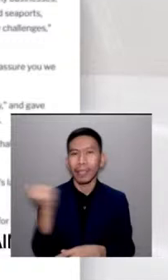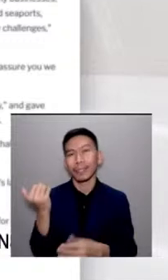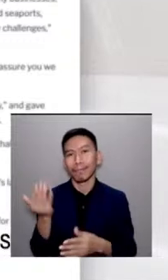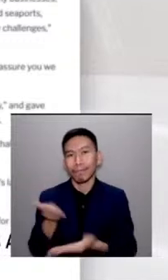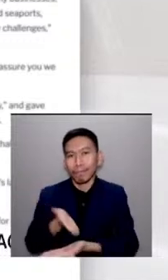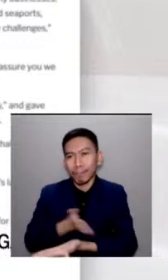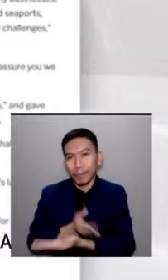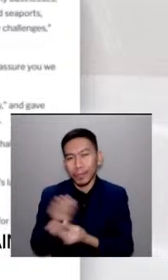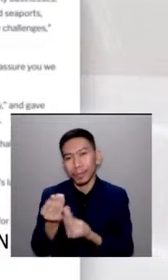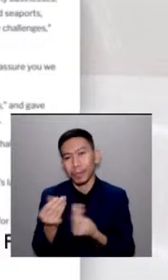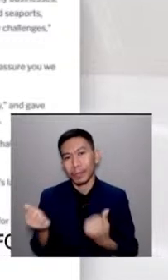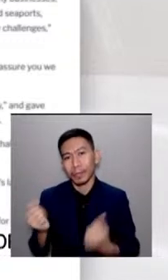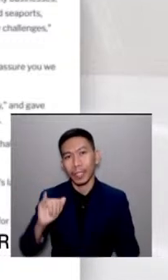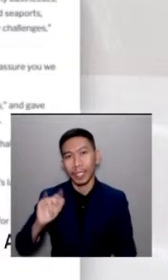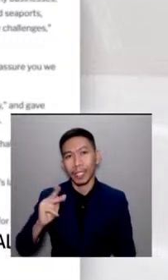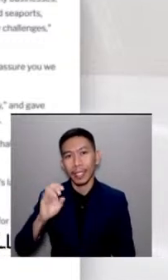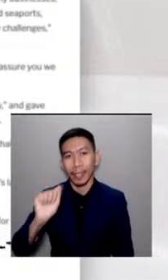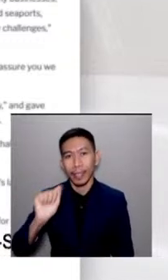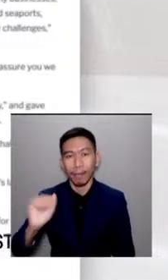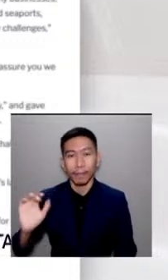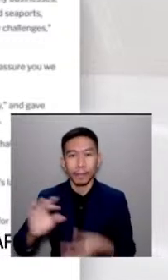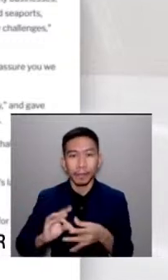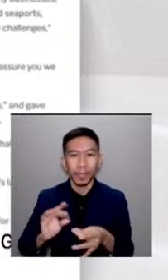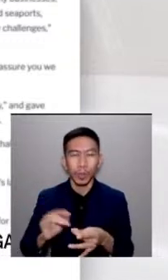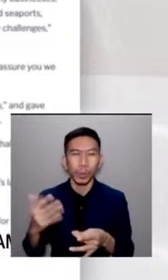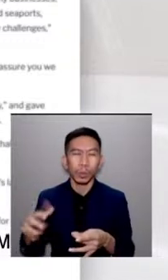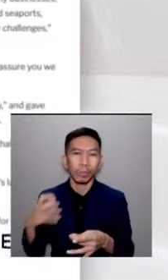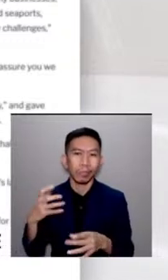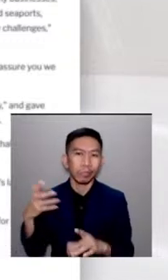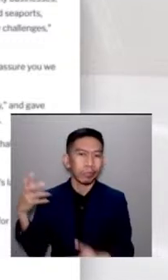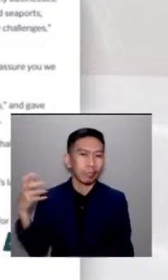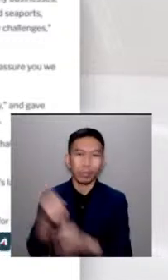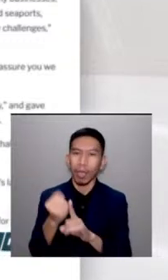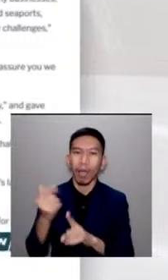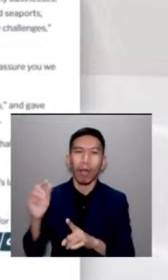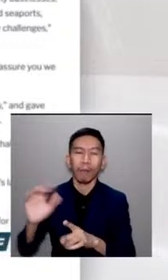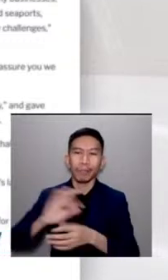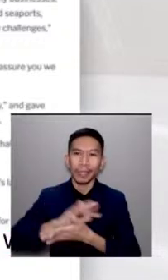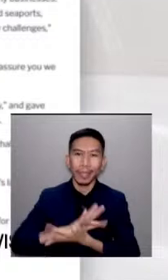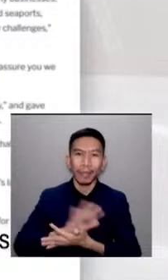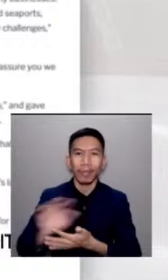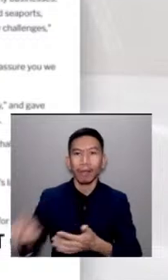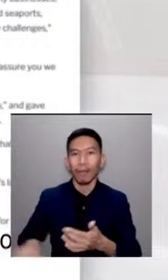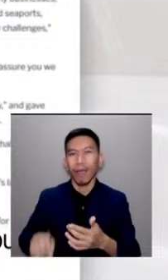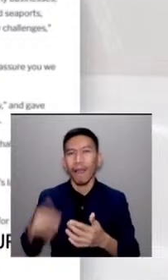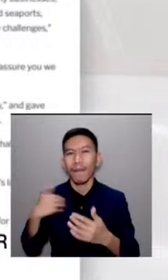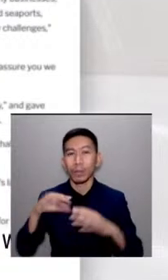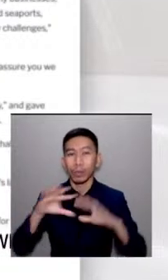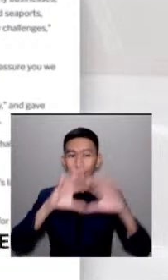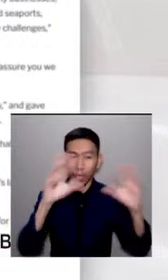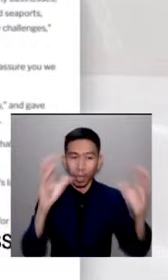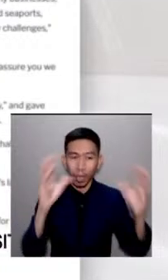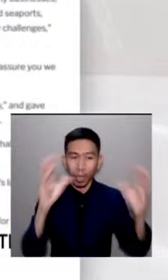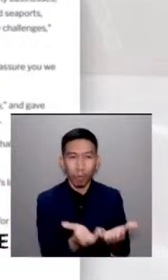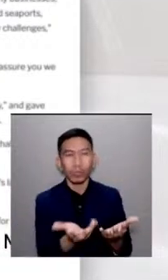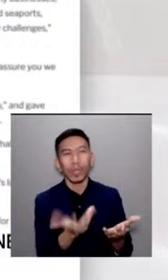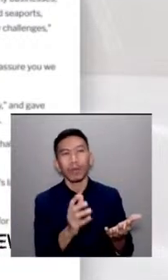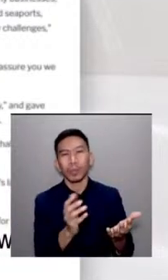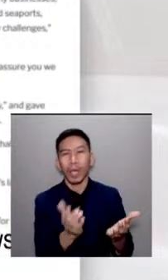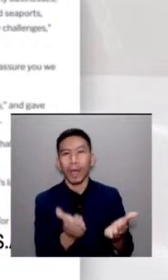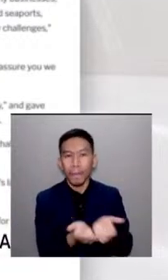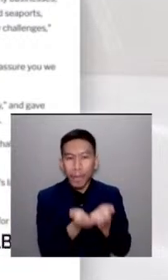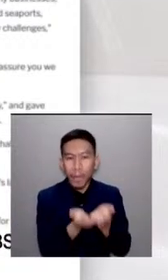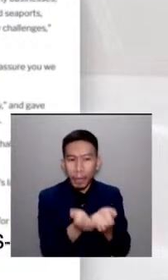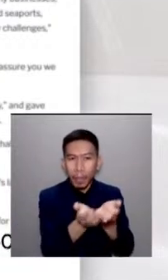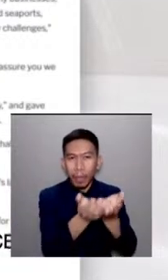situation. IKEA said it has been hit with disruptions caused by the pandemic, citing global shortage of shipping containers